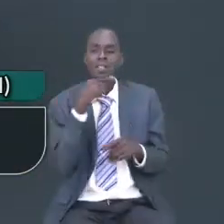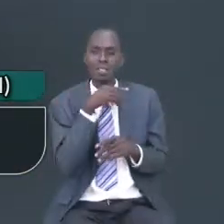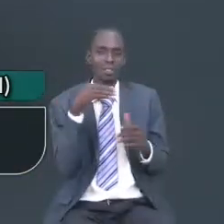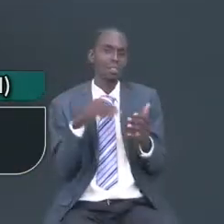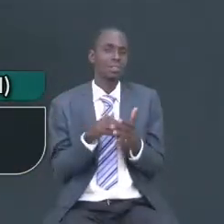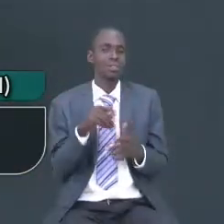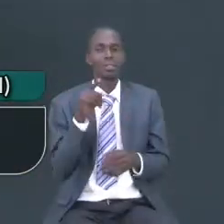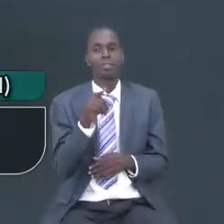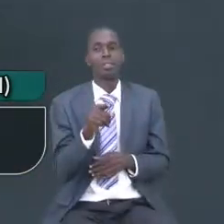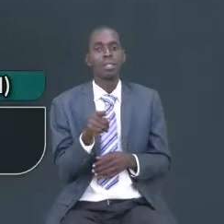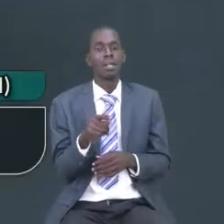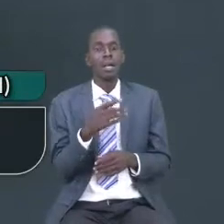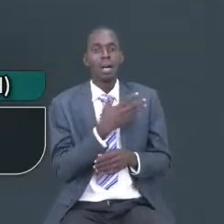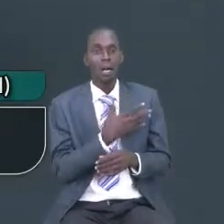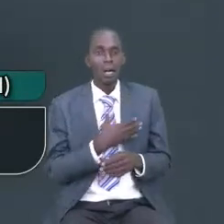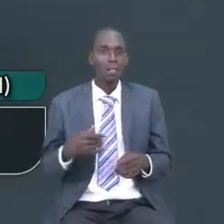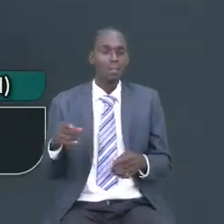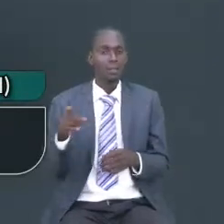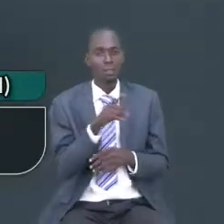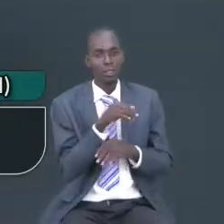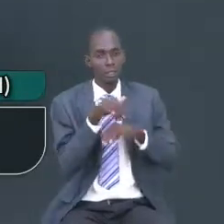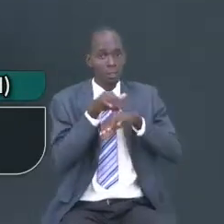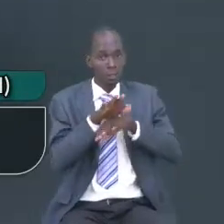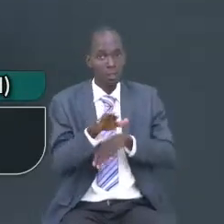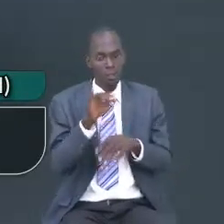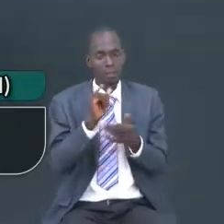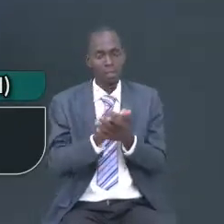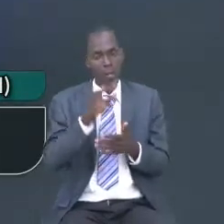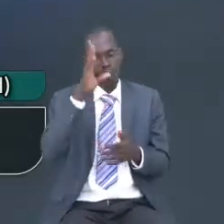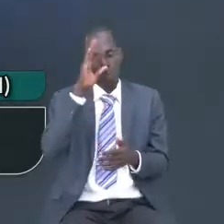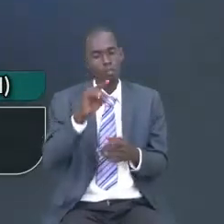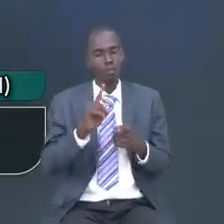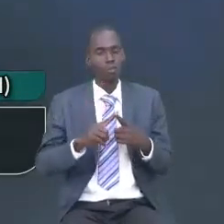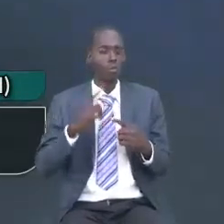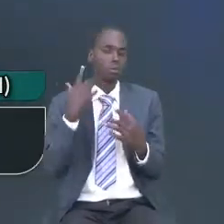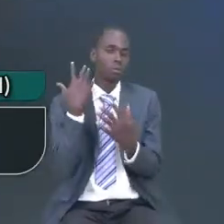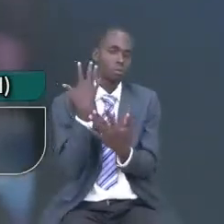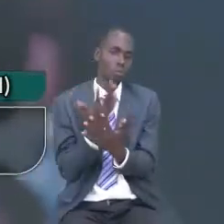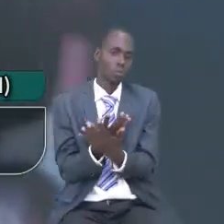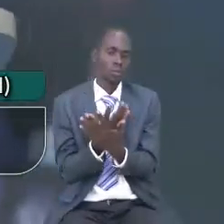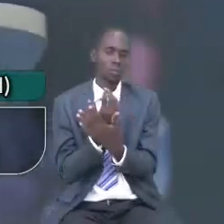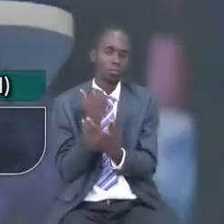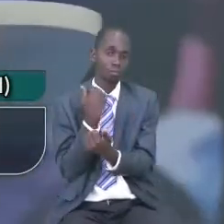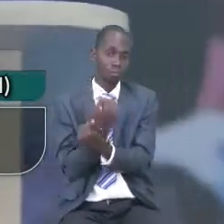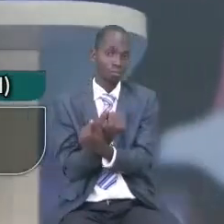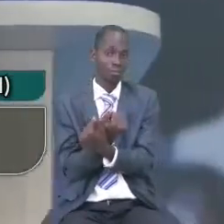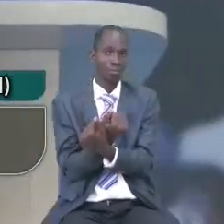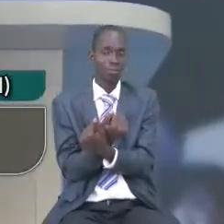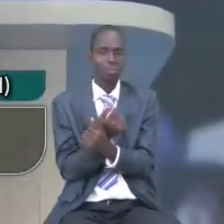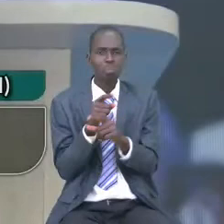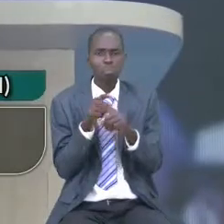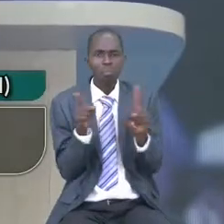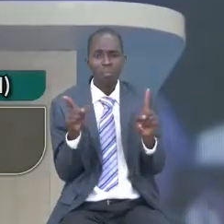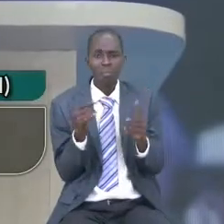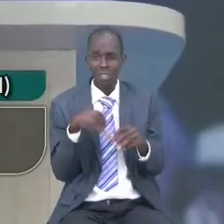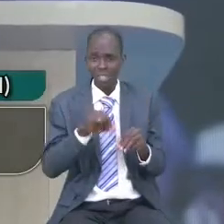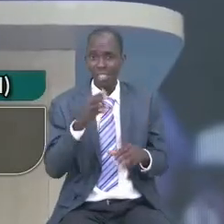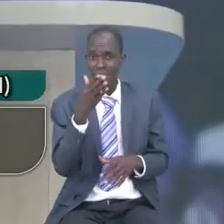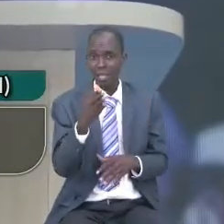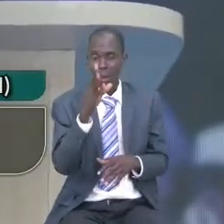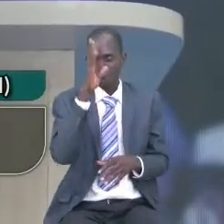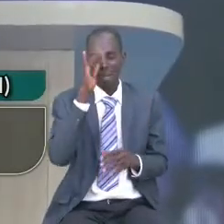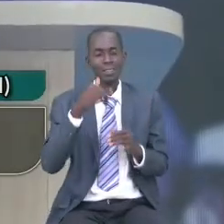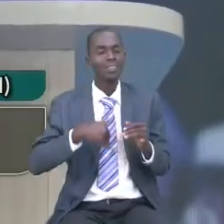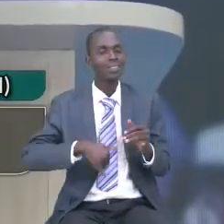enough that they sent him to the prison. But you know, he still succeeded. And I'm coming to tell